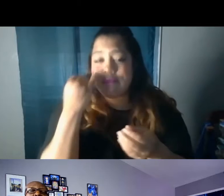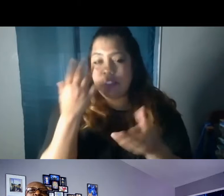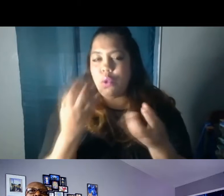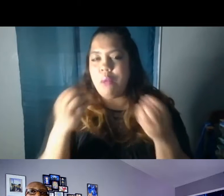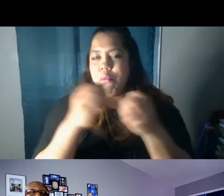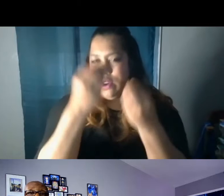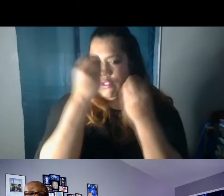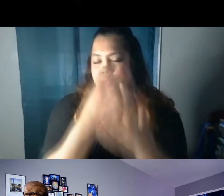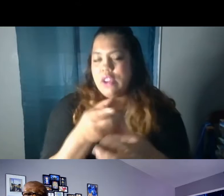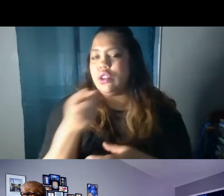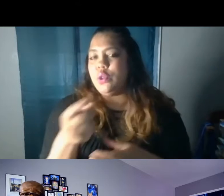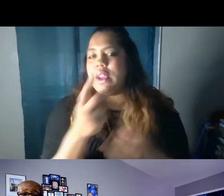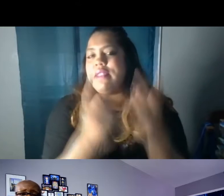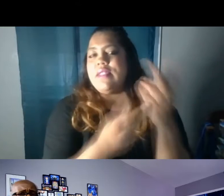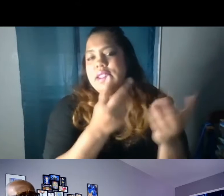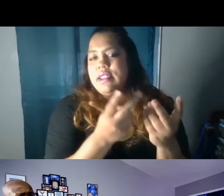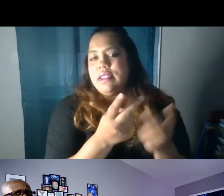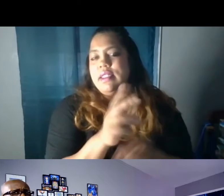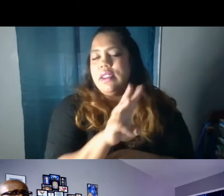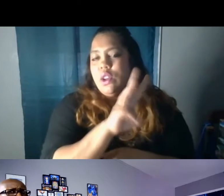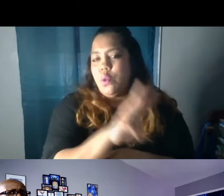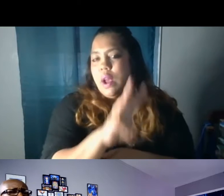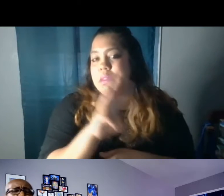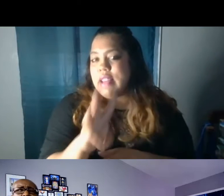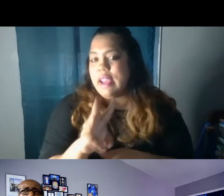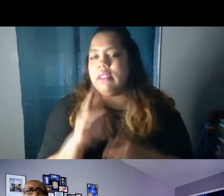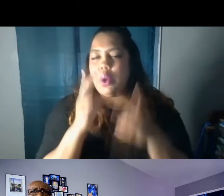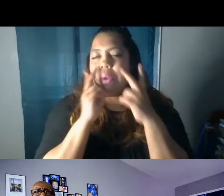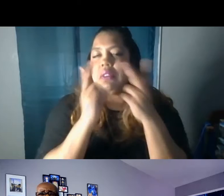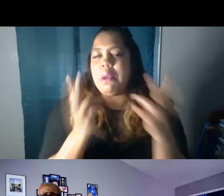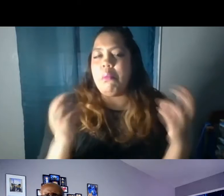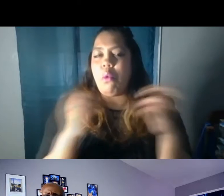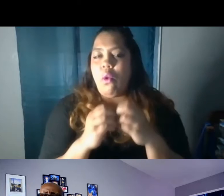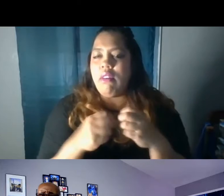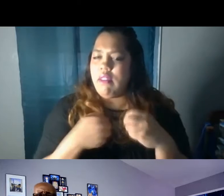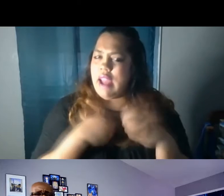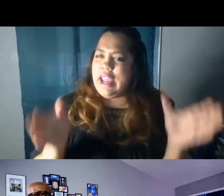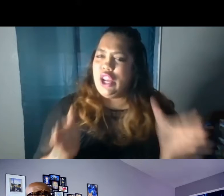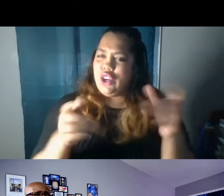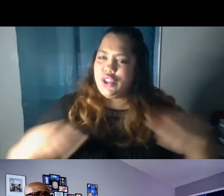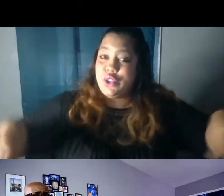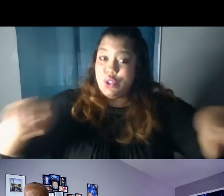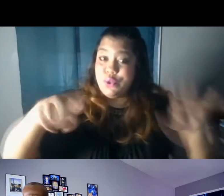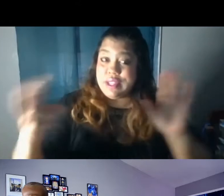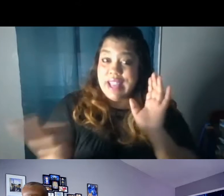cslgreaterbaltimore.org. And come on, y'all are encouraged to sign up. Great stuff.